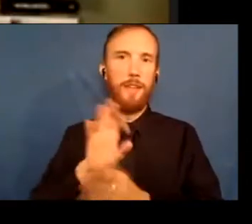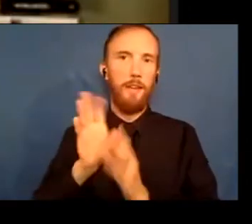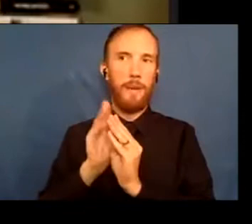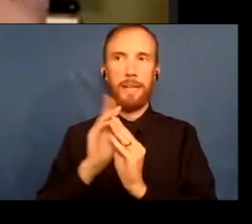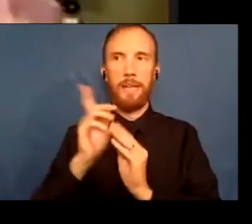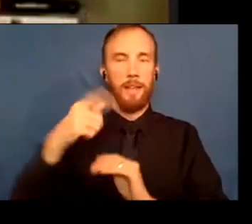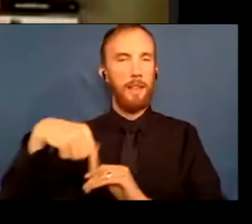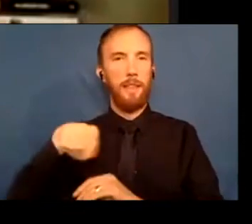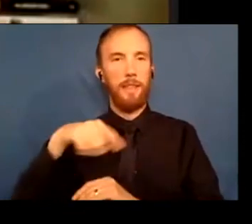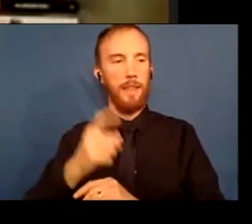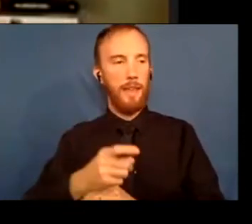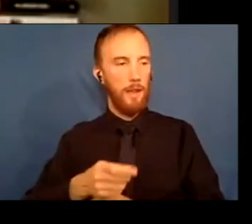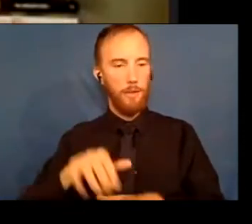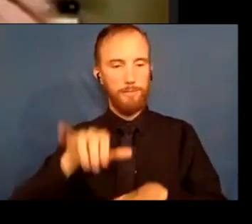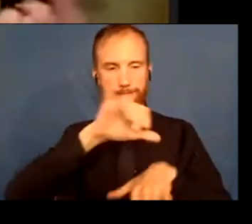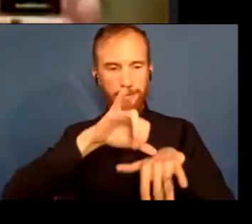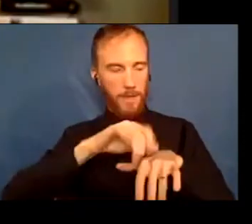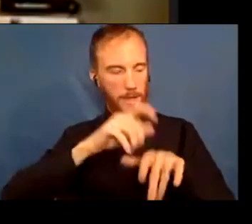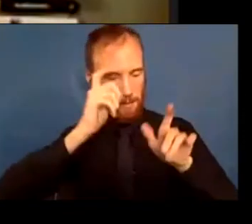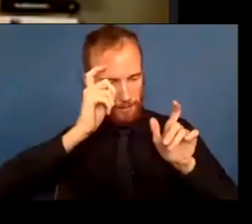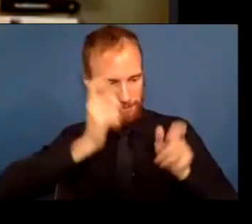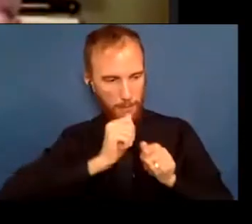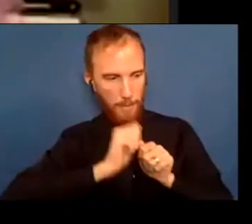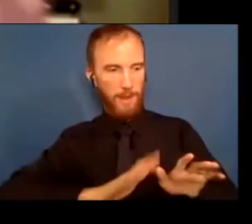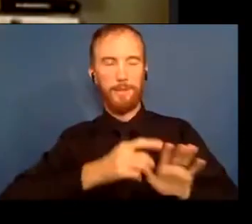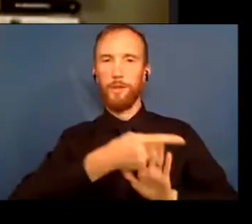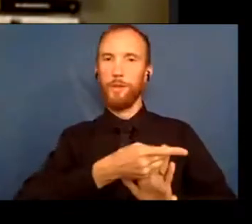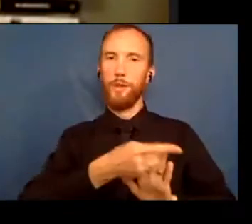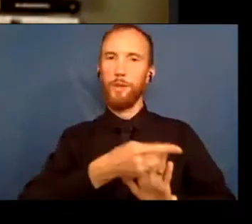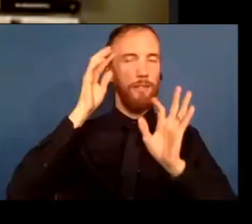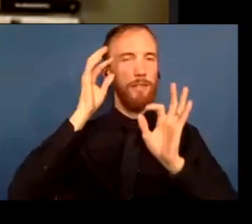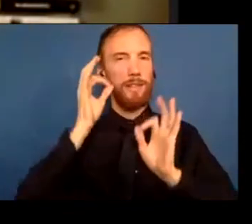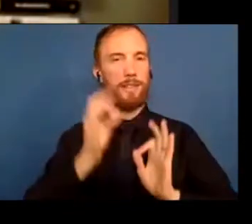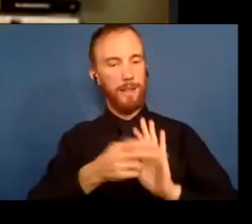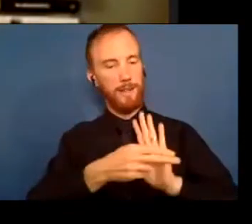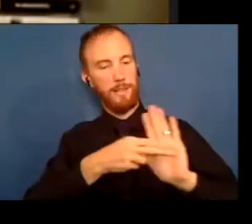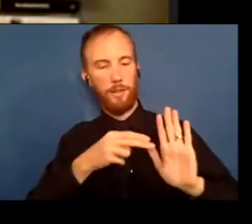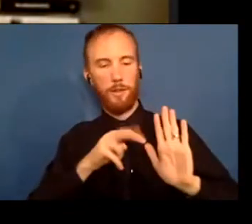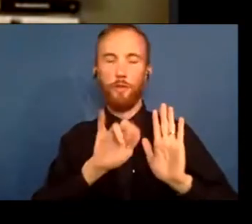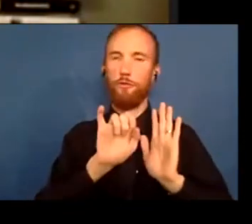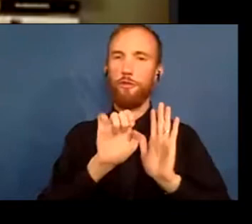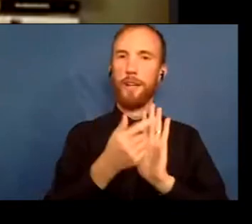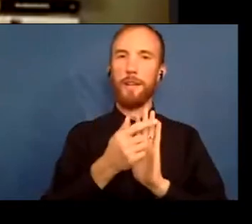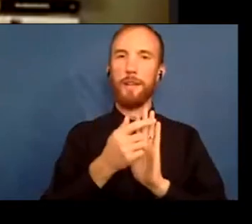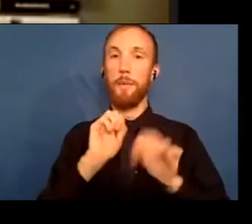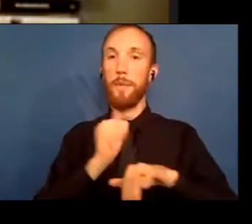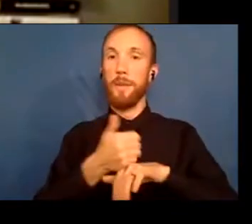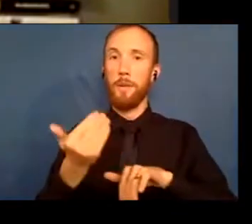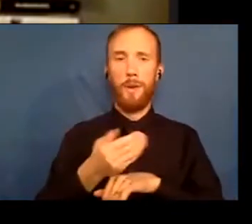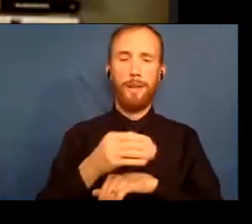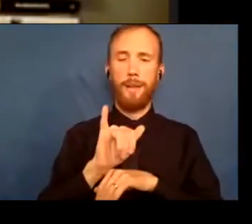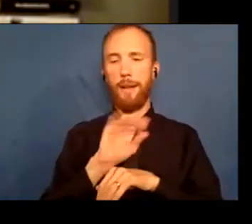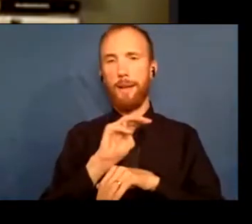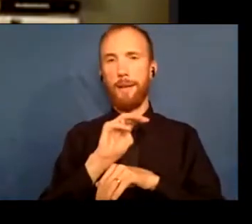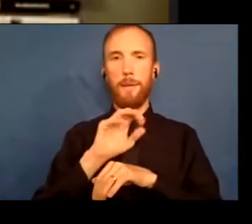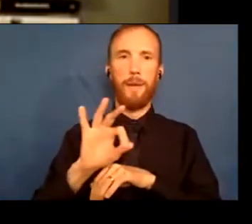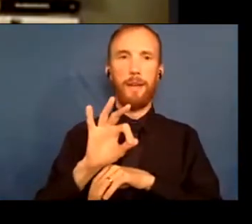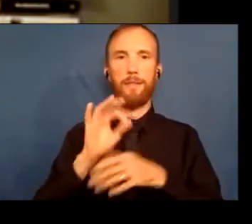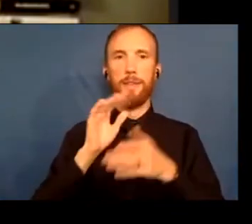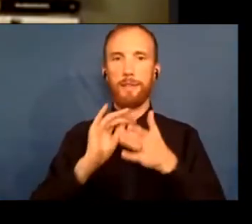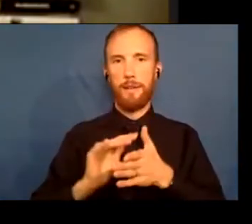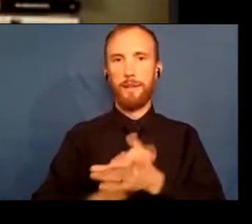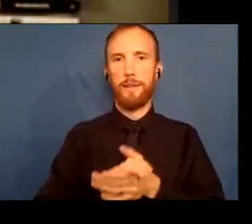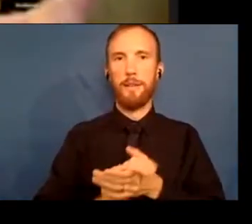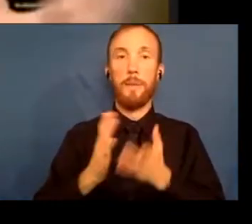rating based on their rating, not Fitch and Moody's, but the IMF study. You'll be able to get a certain kind of borrowing